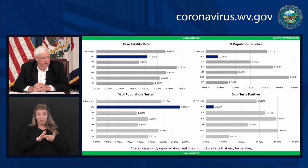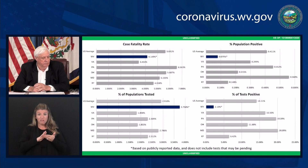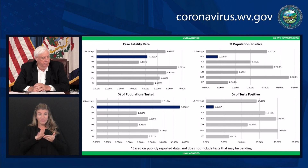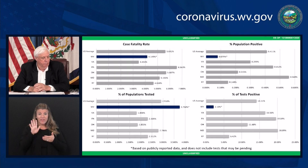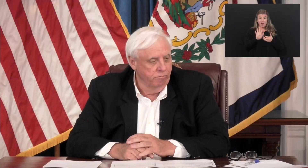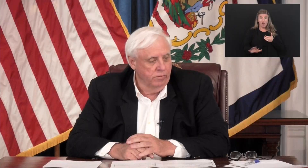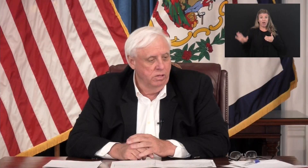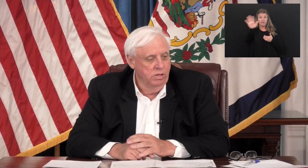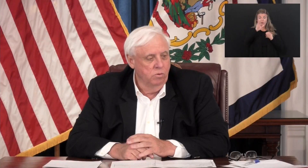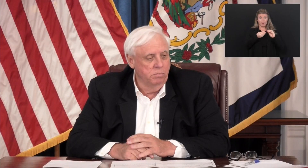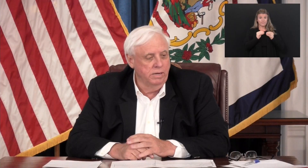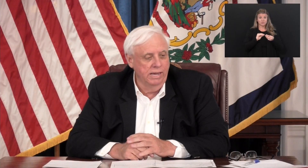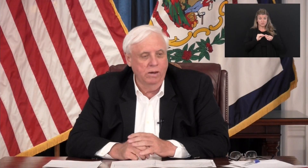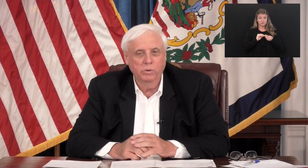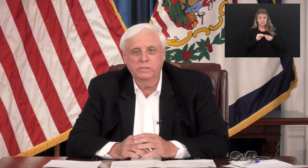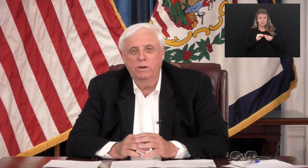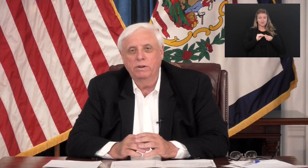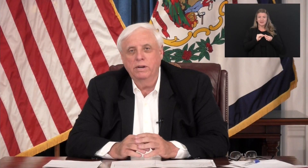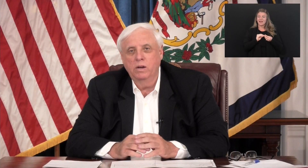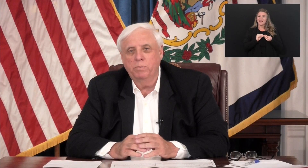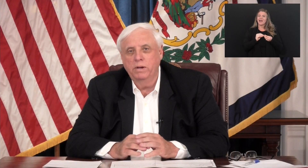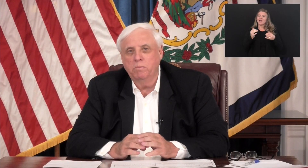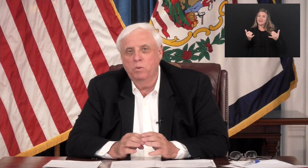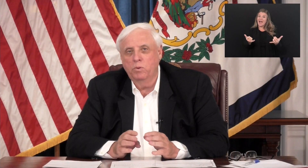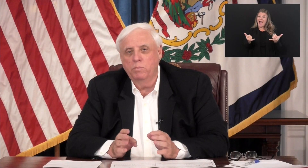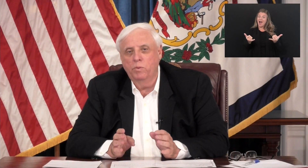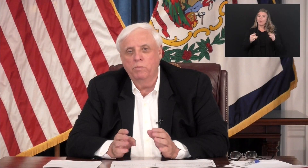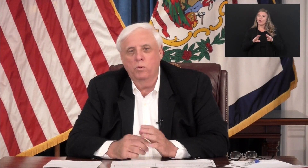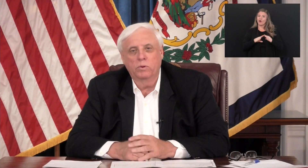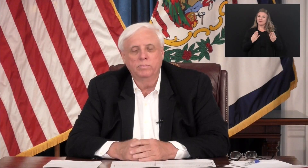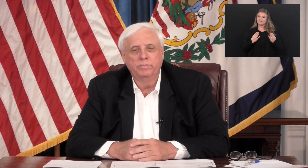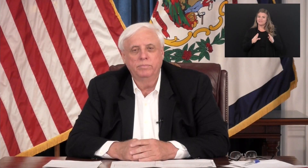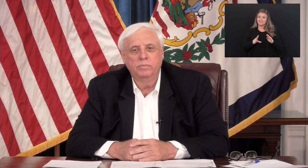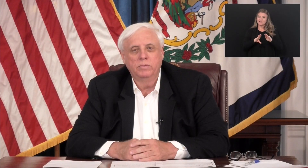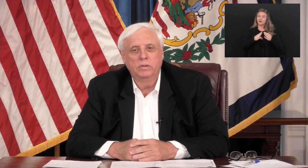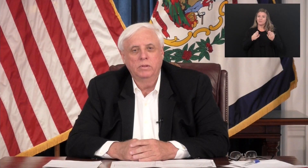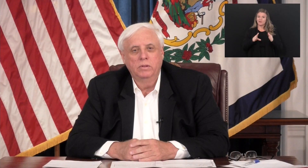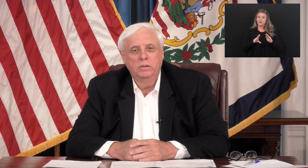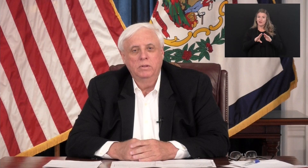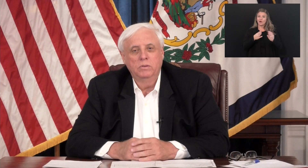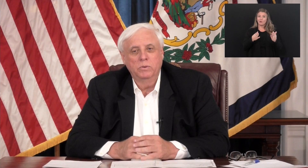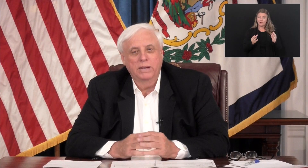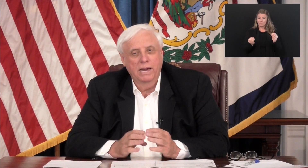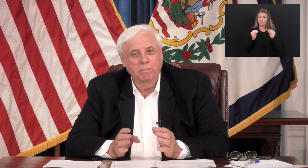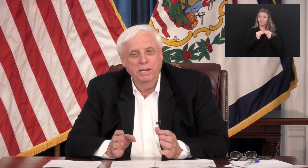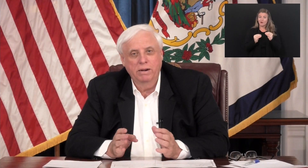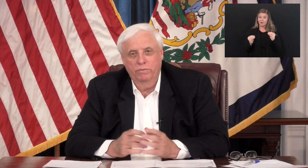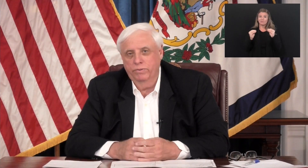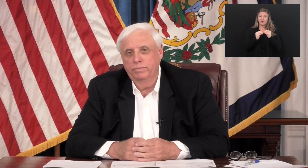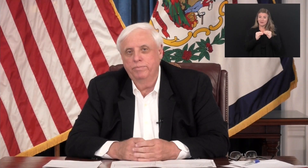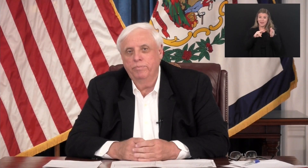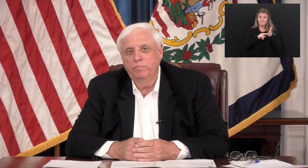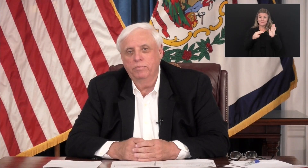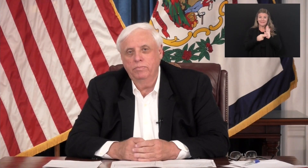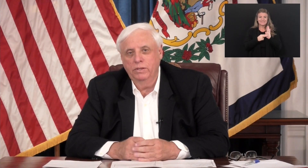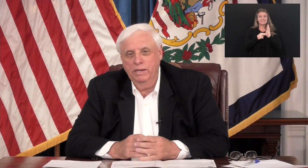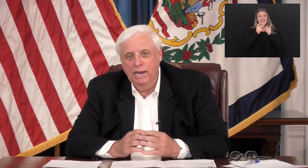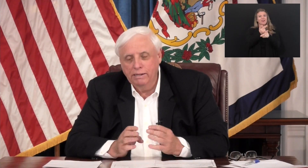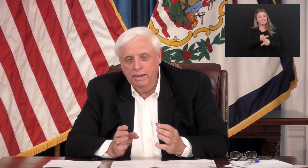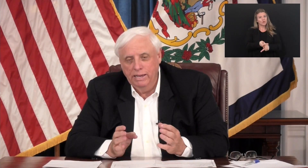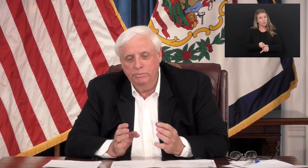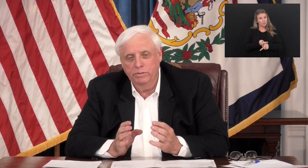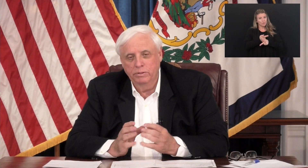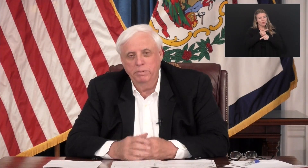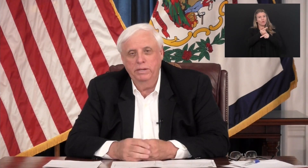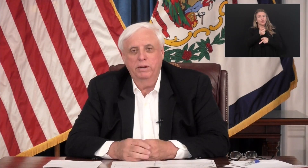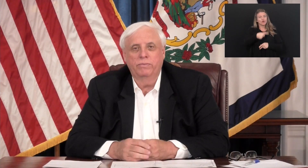around us, but now we're starting to open up more and more and more. We got to be careful. You got